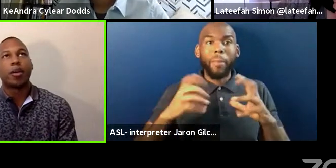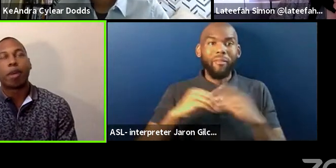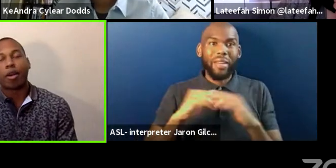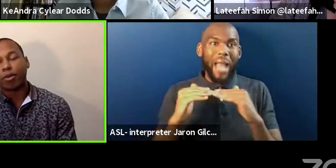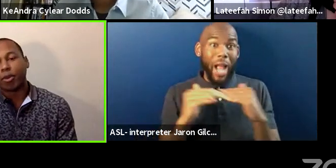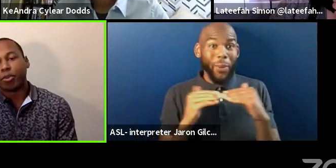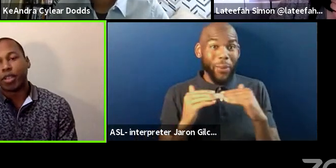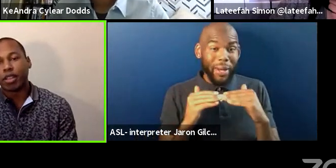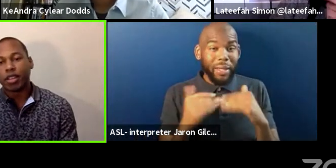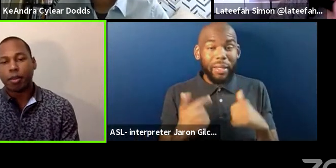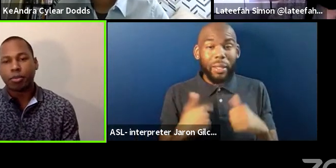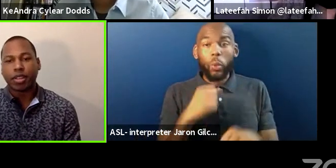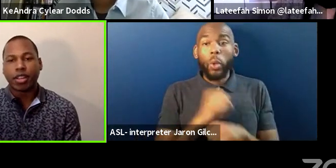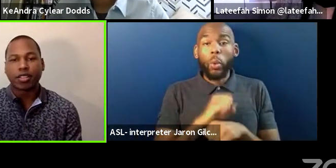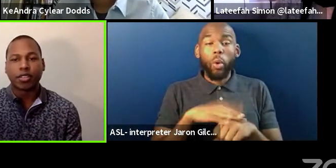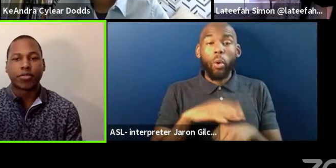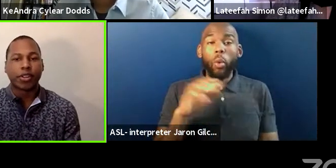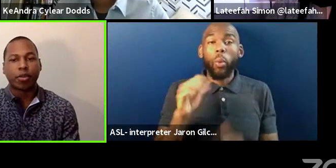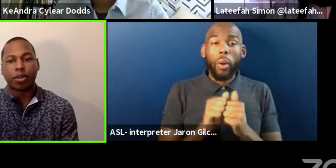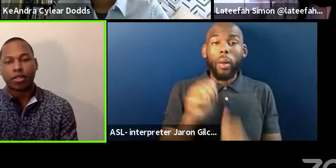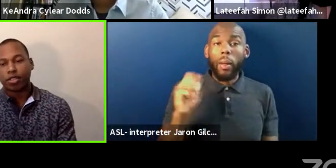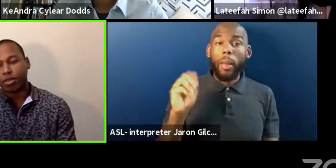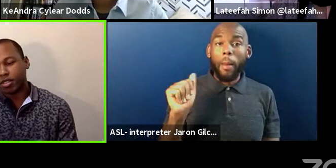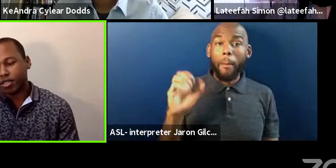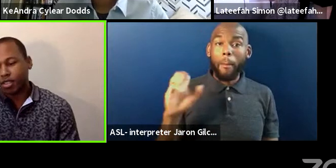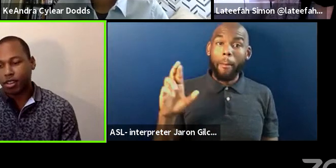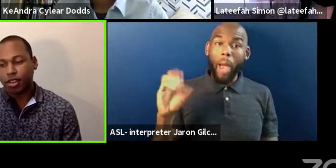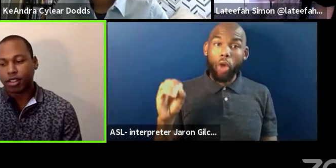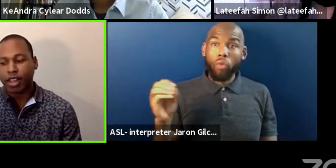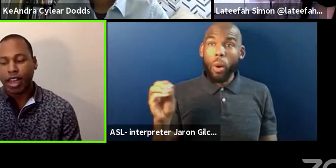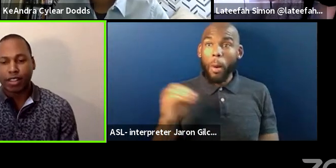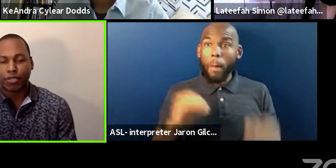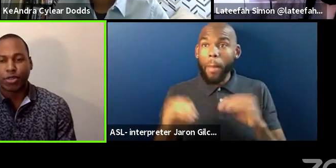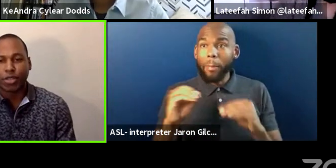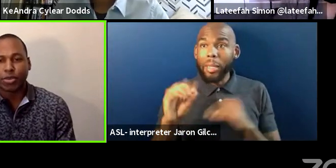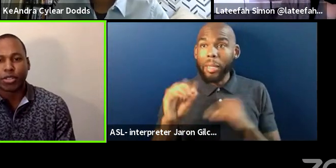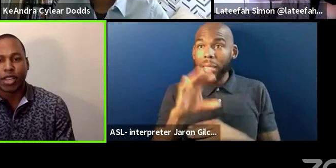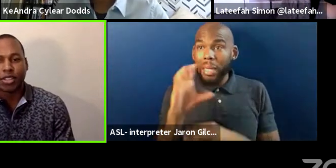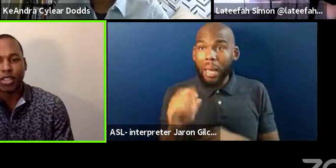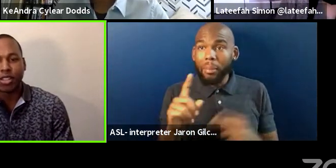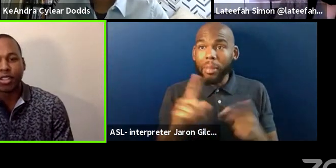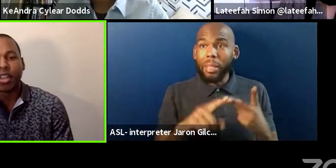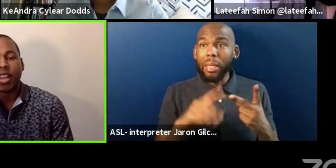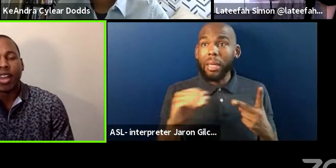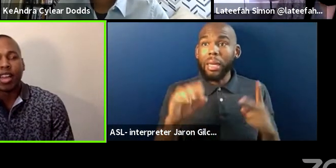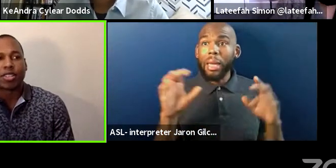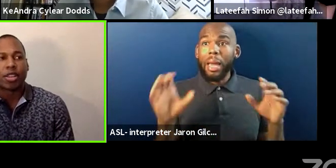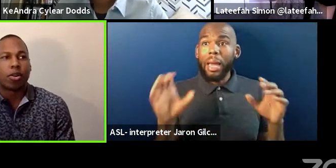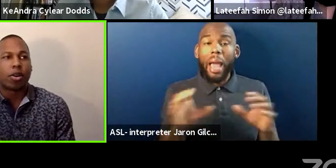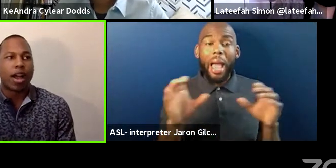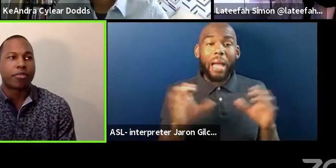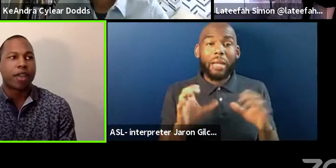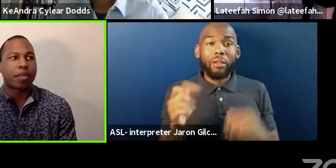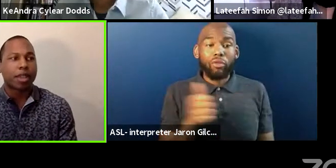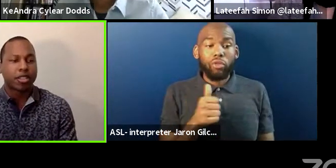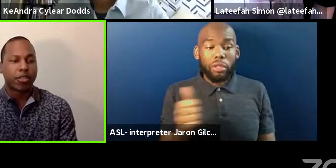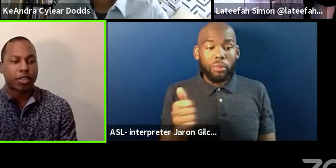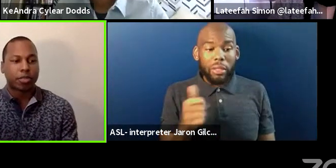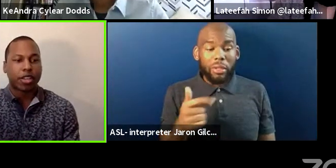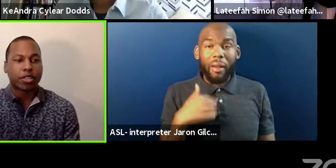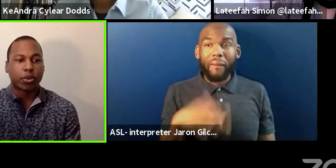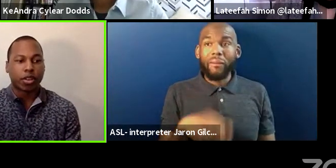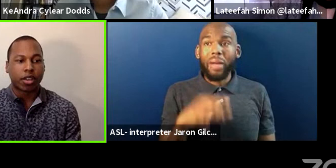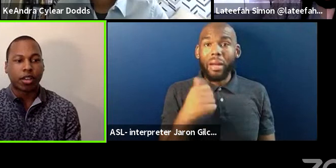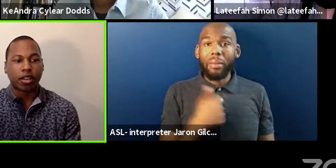with micromobility companies and figuring out what to do with this thing called active transportation. And so I find myself